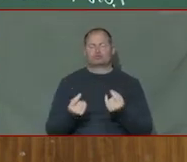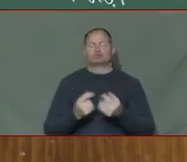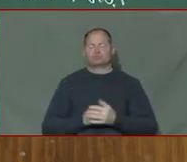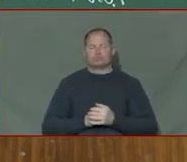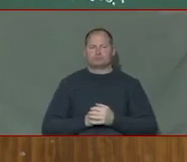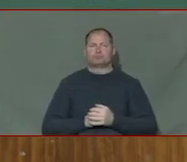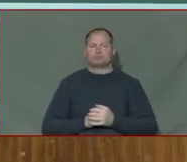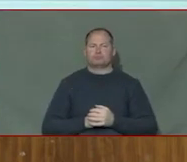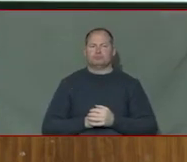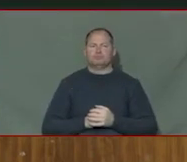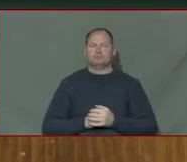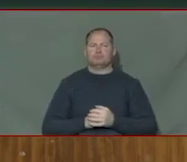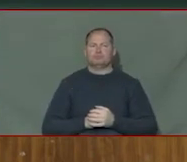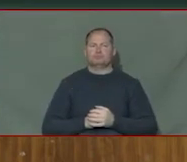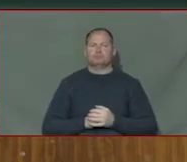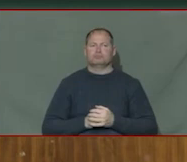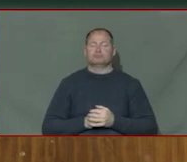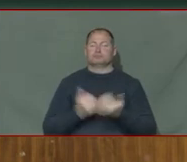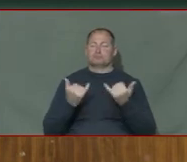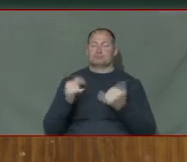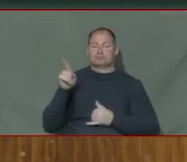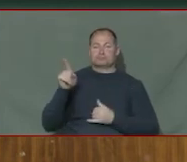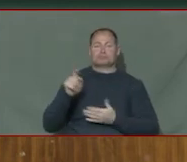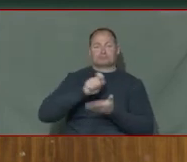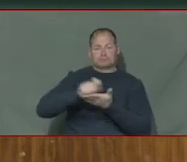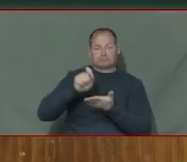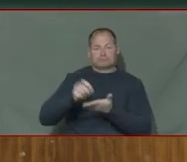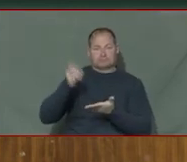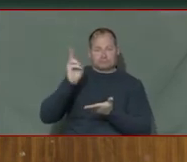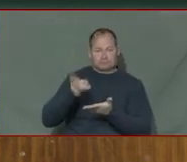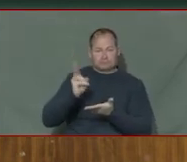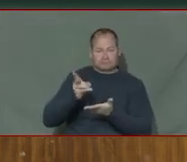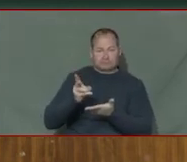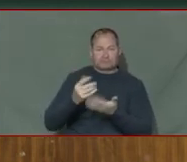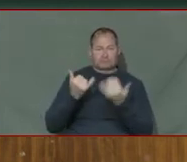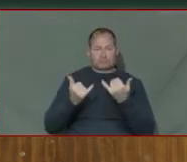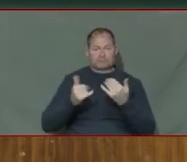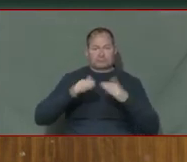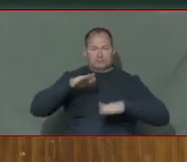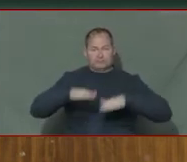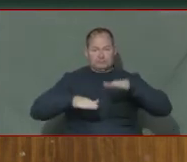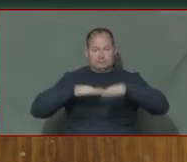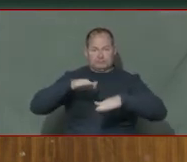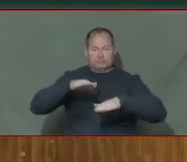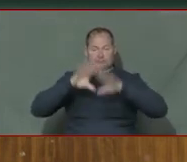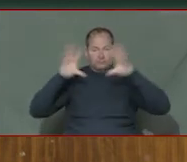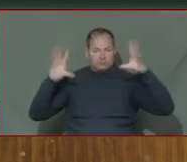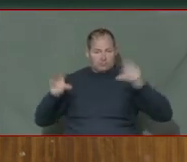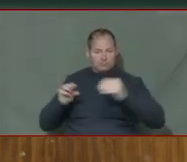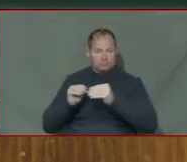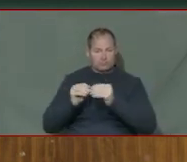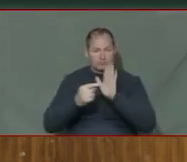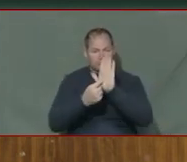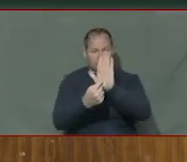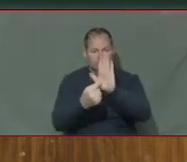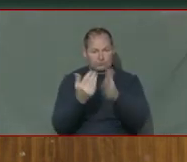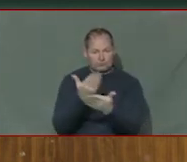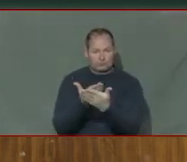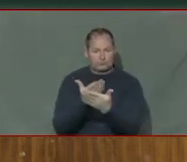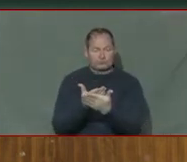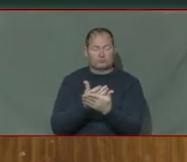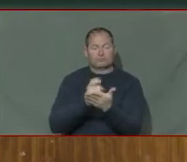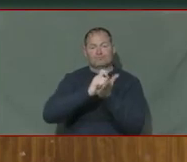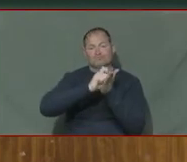going to rewrite it. I'm going to do every step for you. I'm going to say 2b